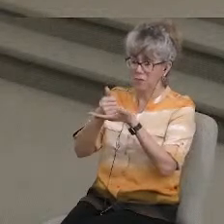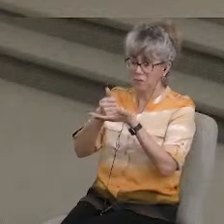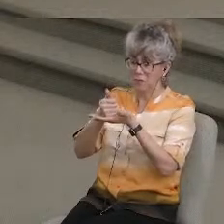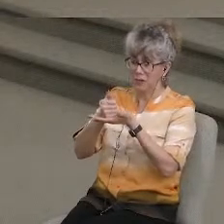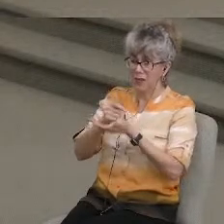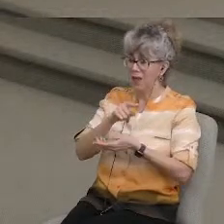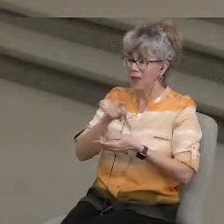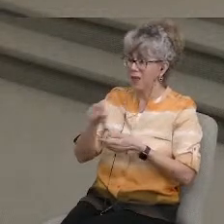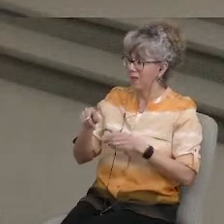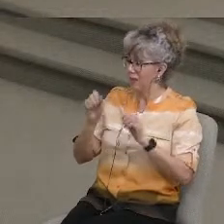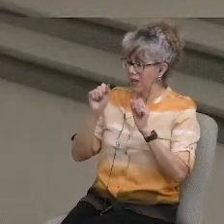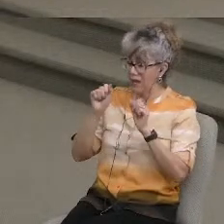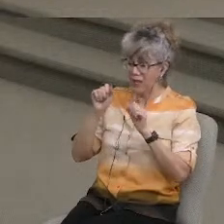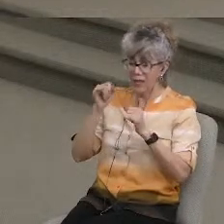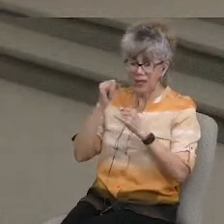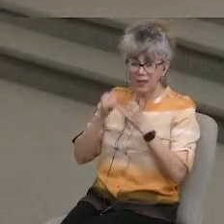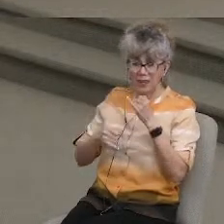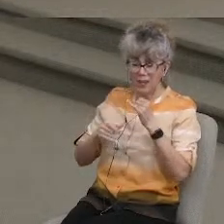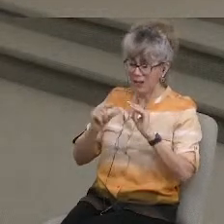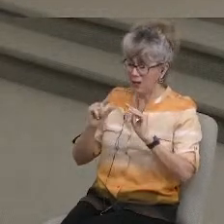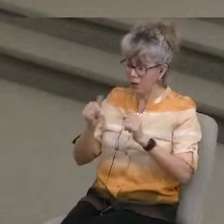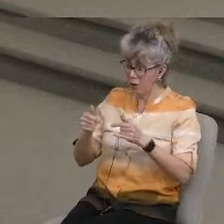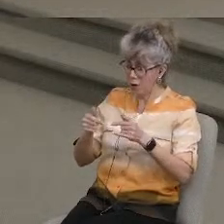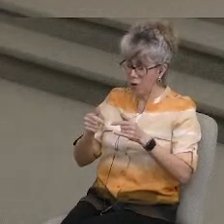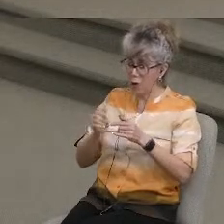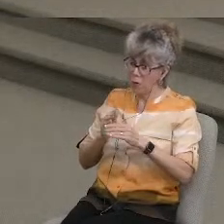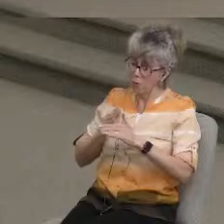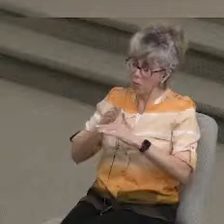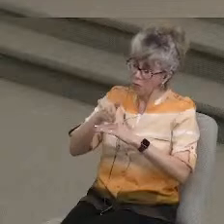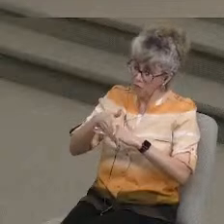they could go no further than the sealed grave.